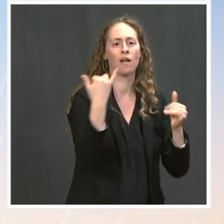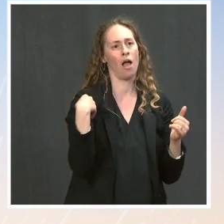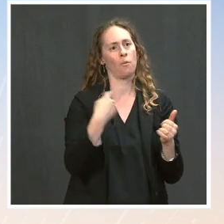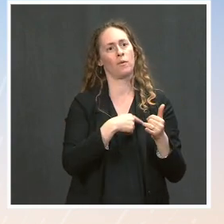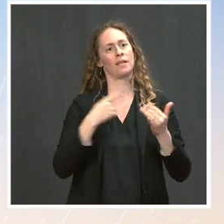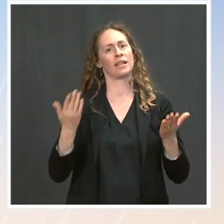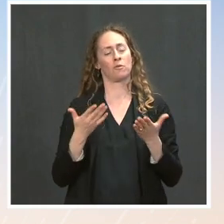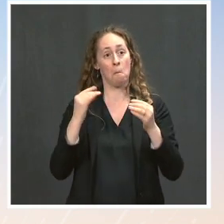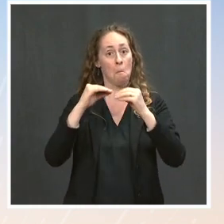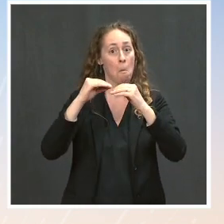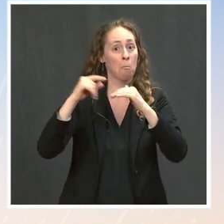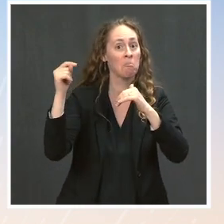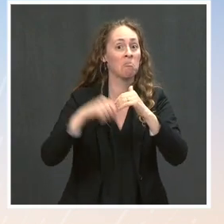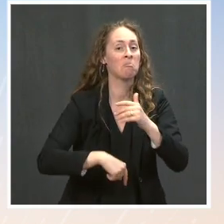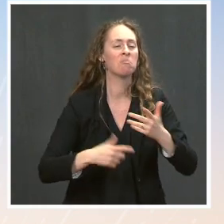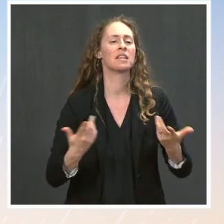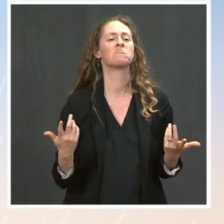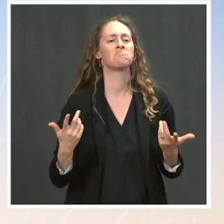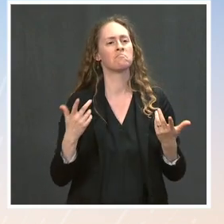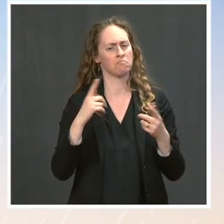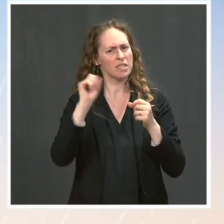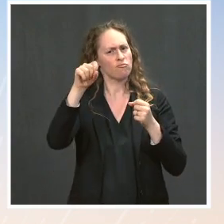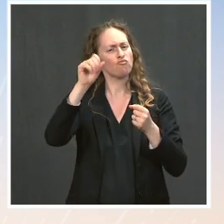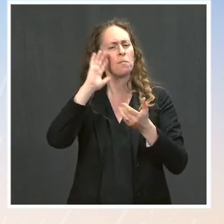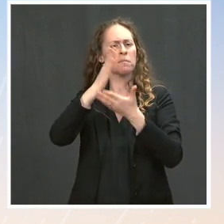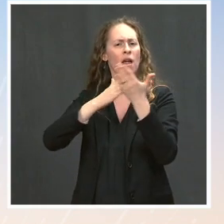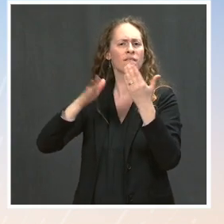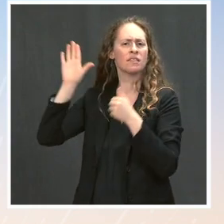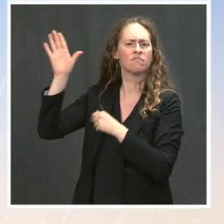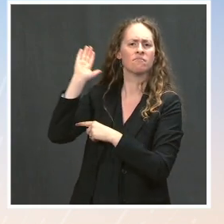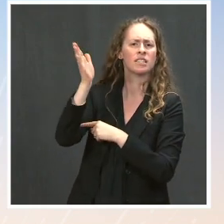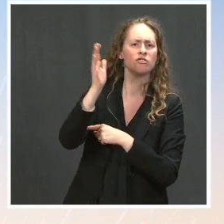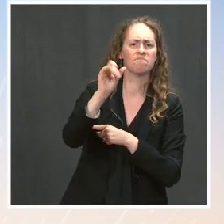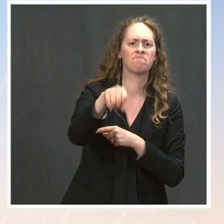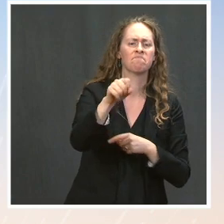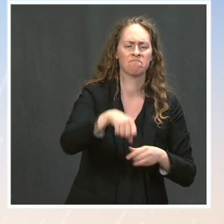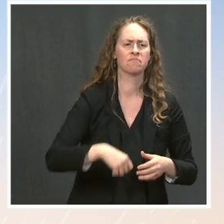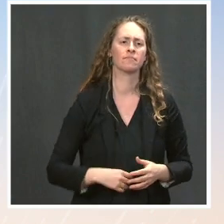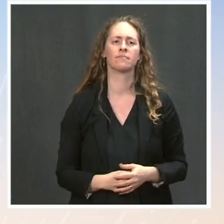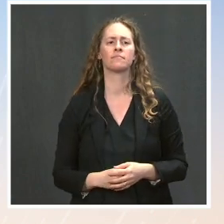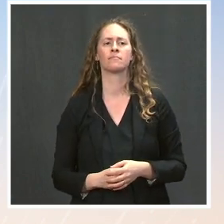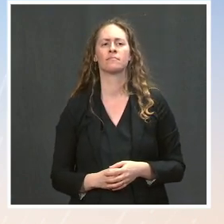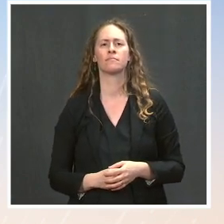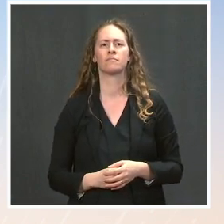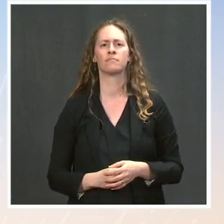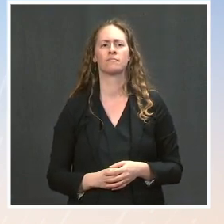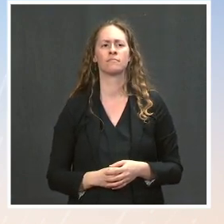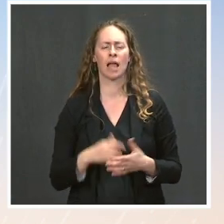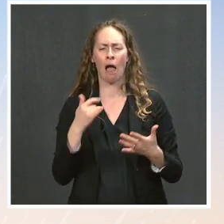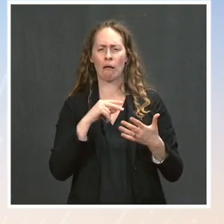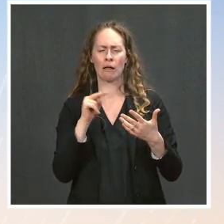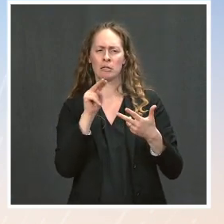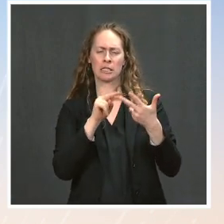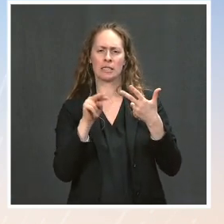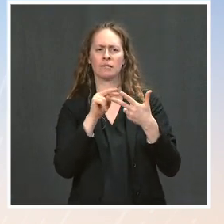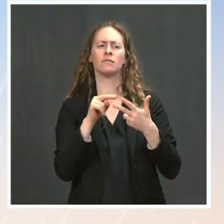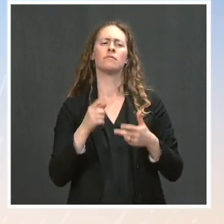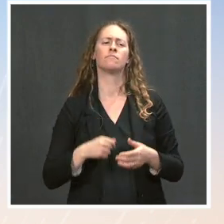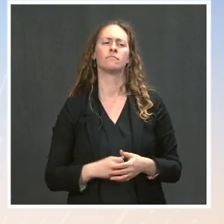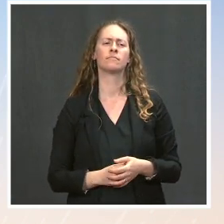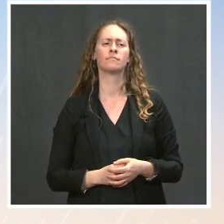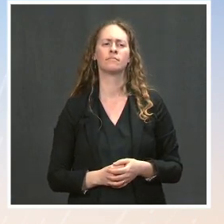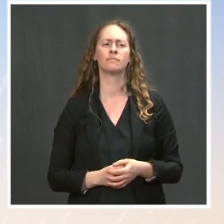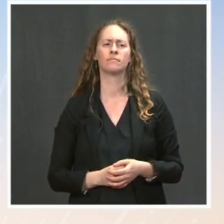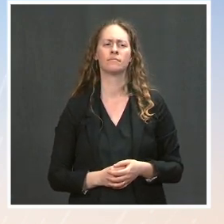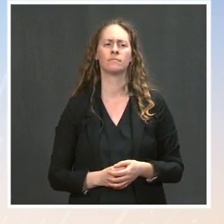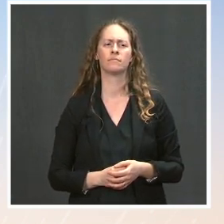but it will certainly be a part of the speech. Okay, and let me see. What is your response to the criticism that the